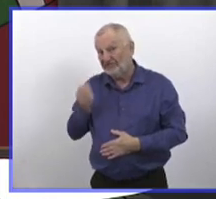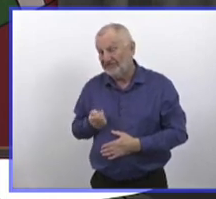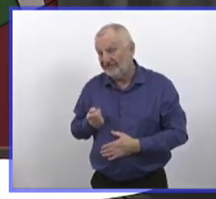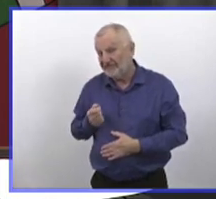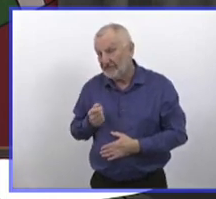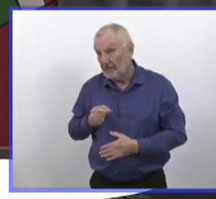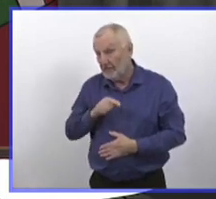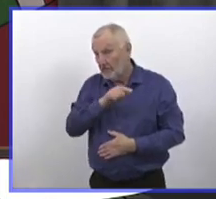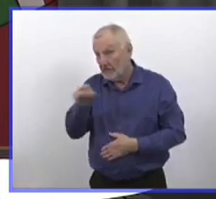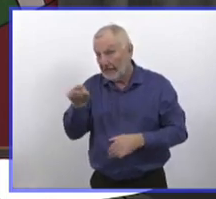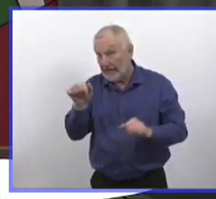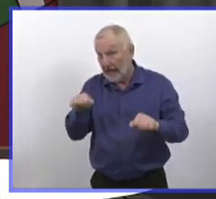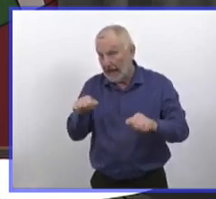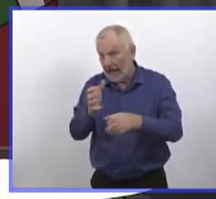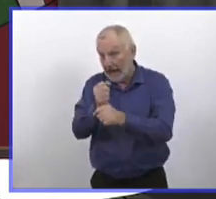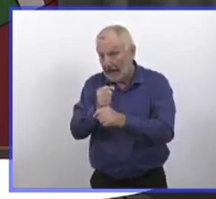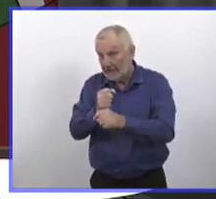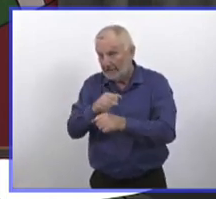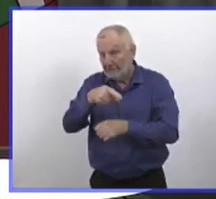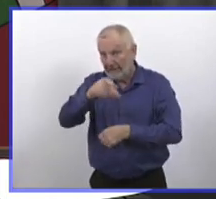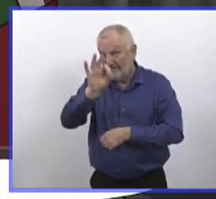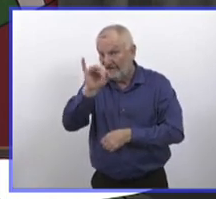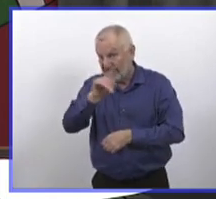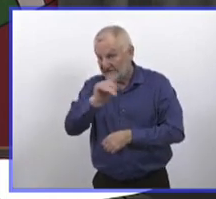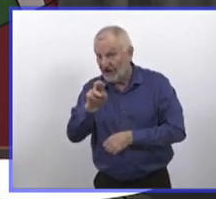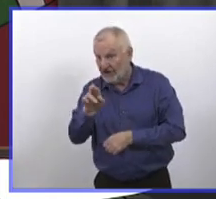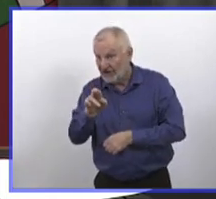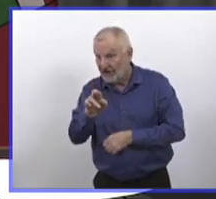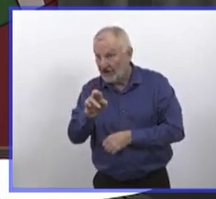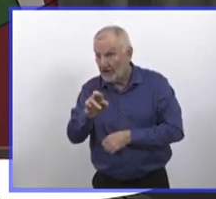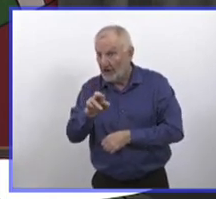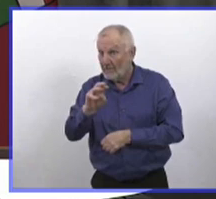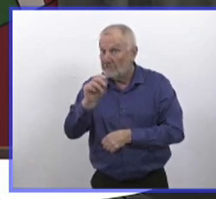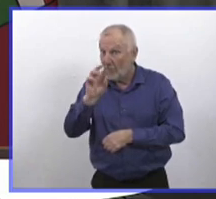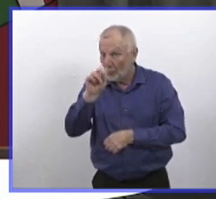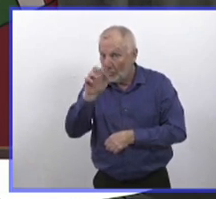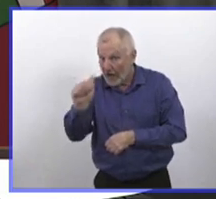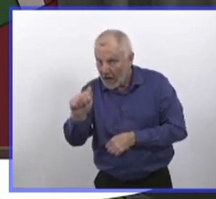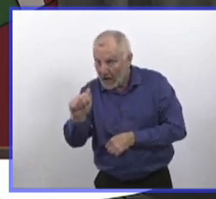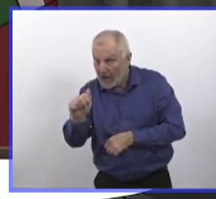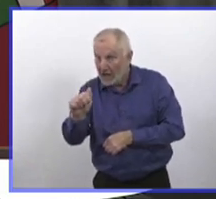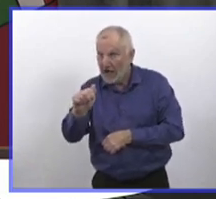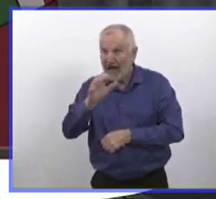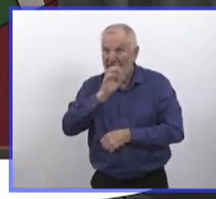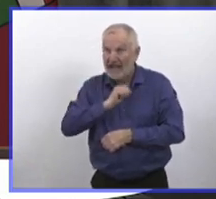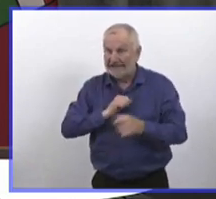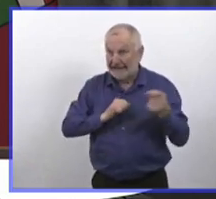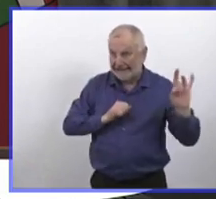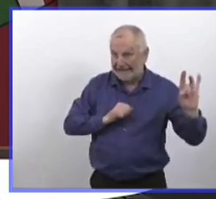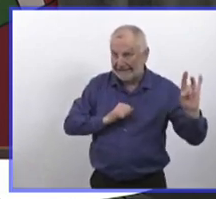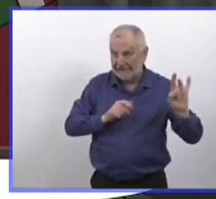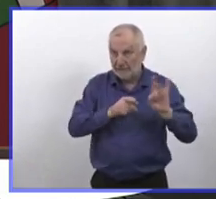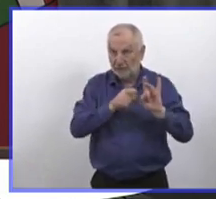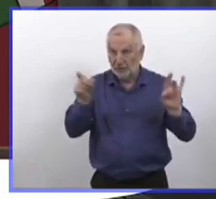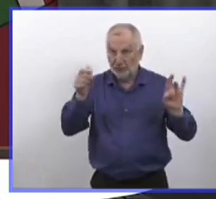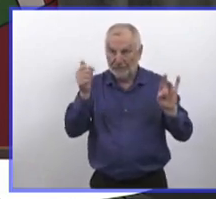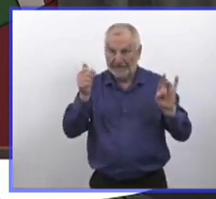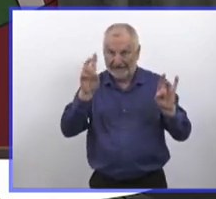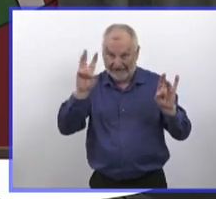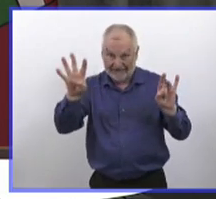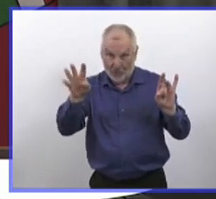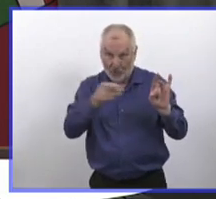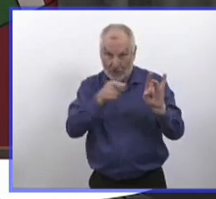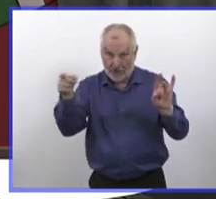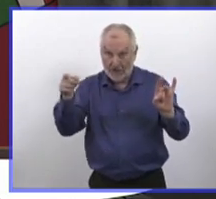vaccine, such as healthcare workers, and is between the ages of 18 and 64, would also be eligible for AstraZeneca